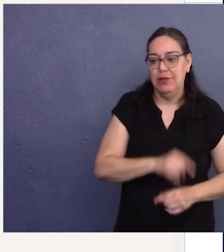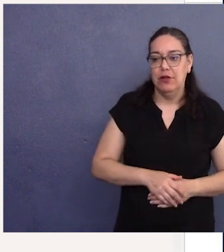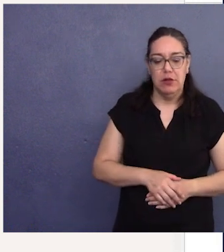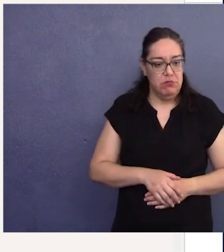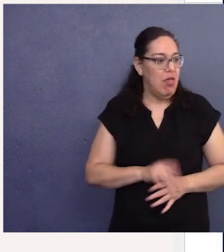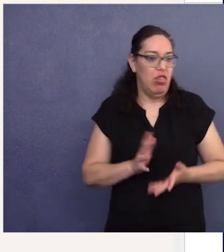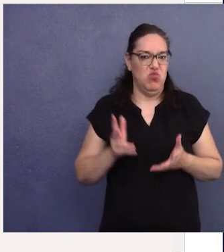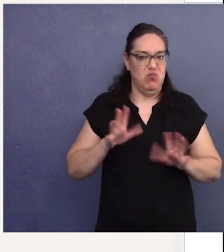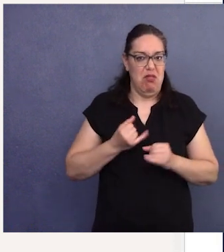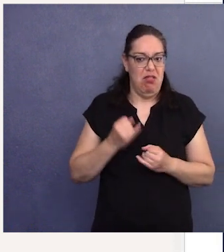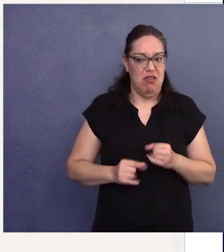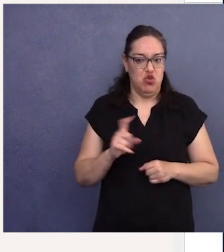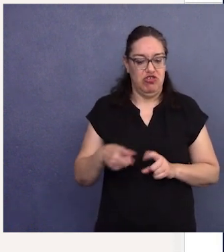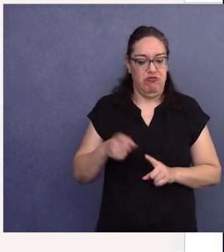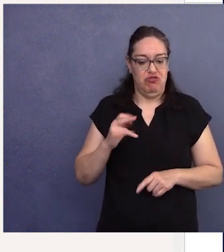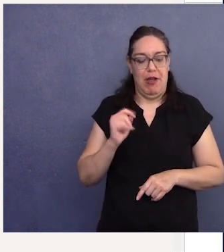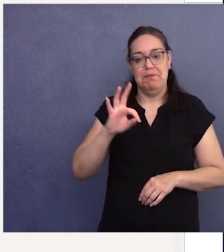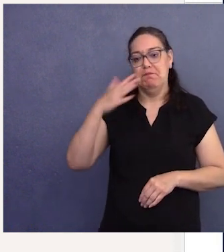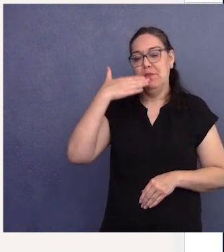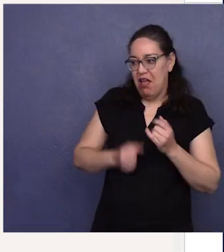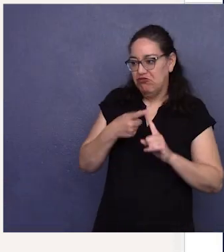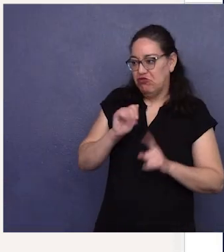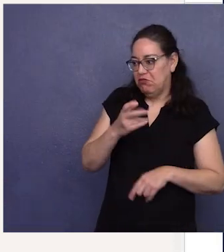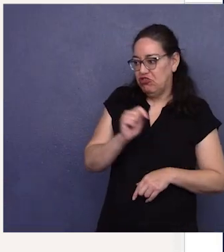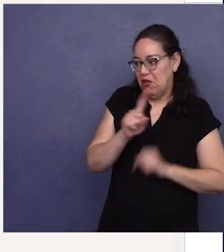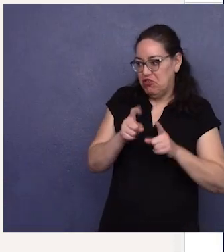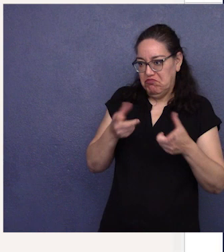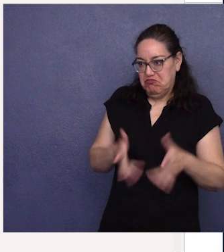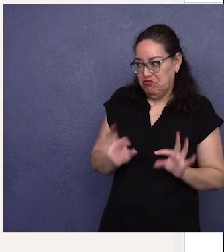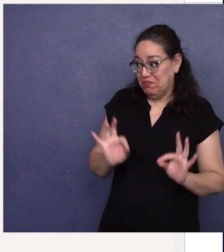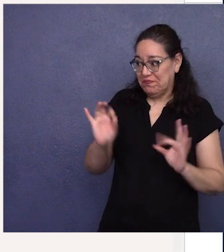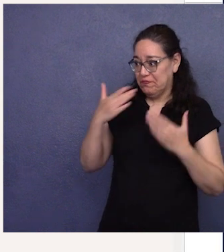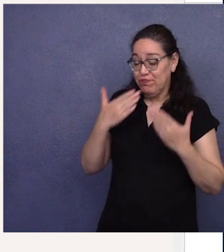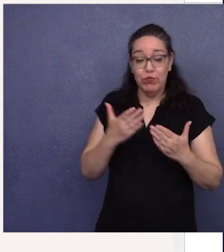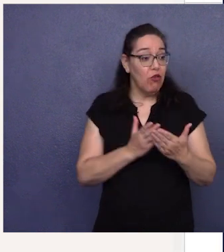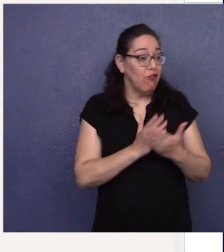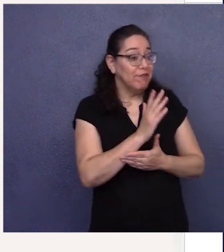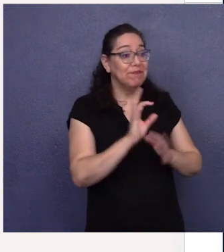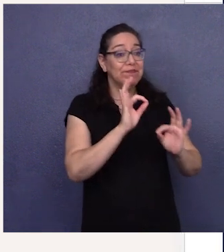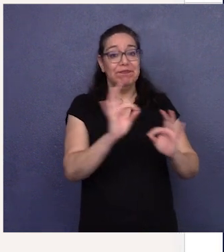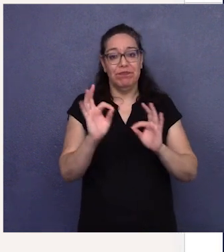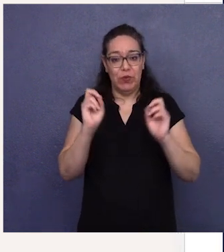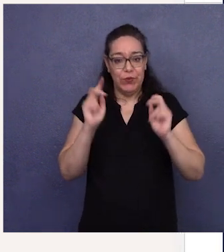And those are the last questions in the chat. Thank you. All right. Okay.